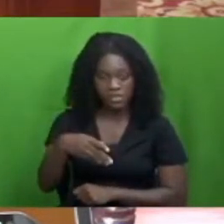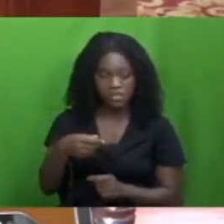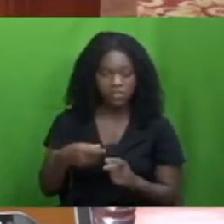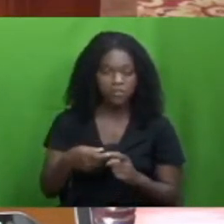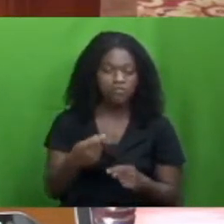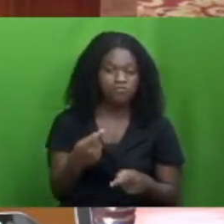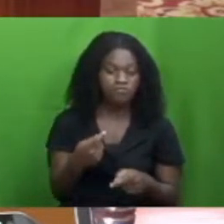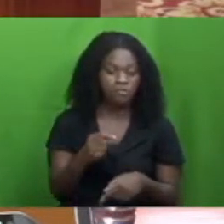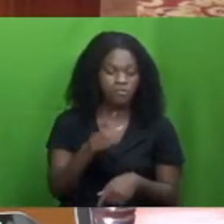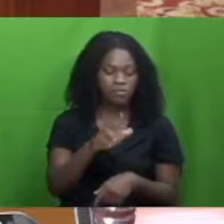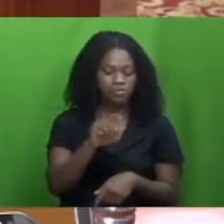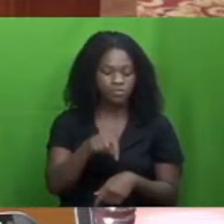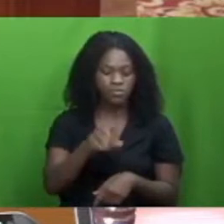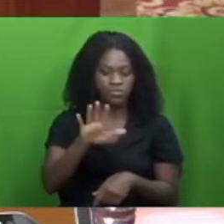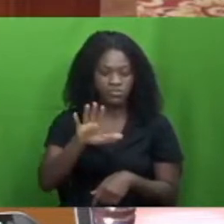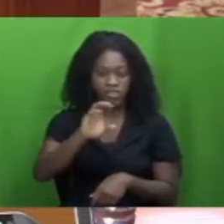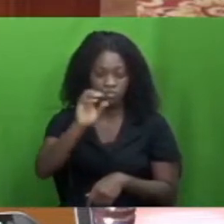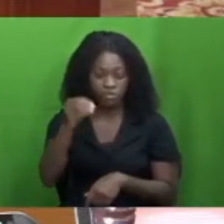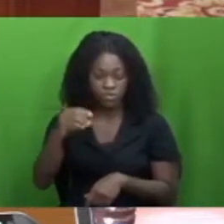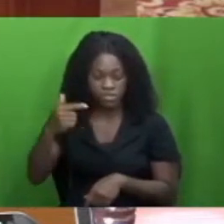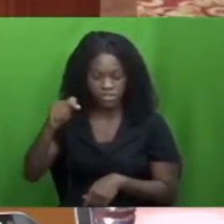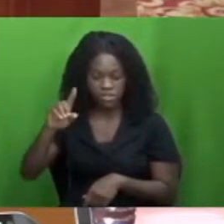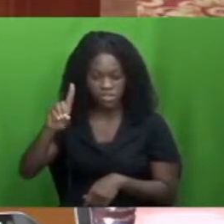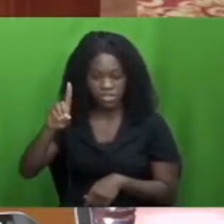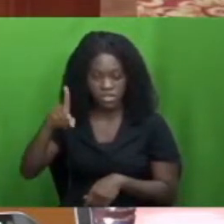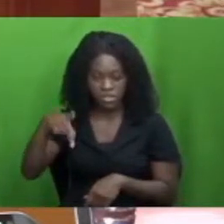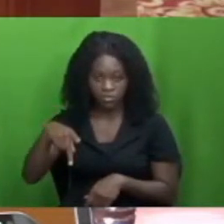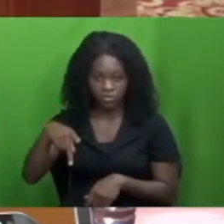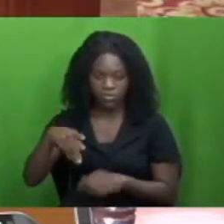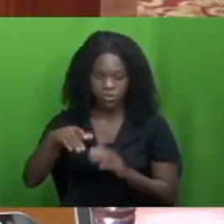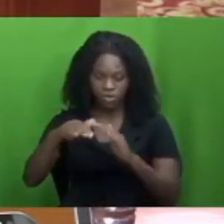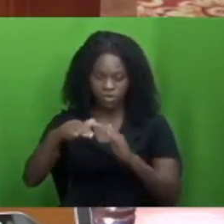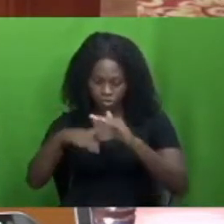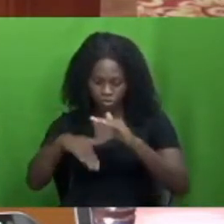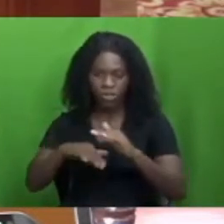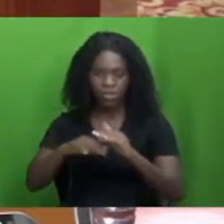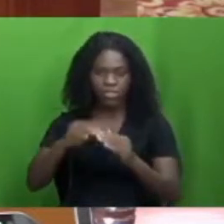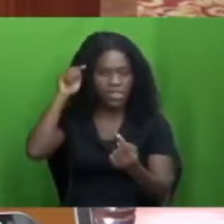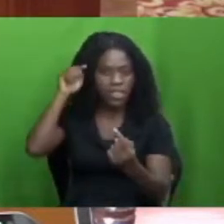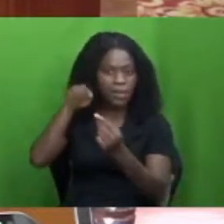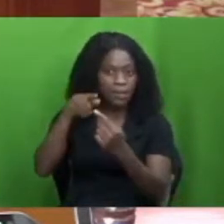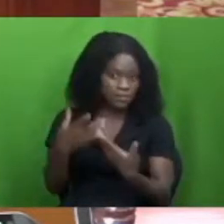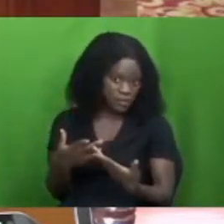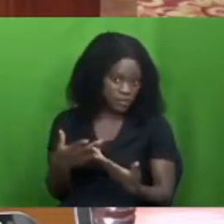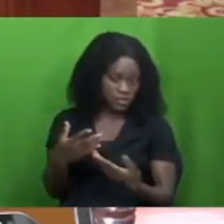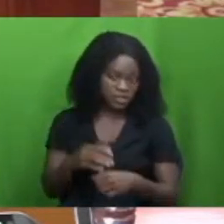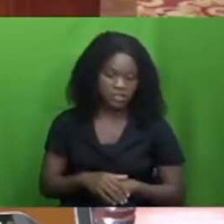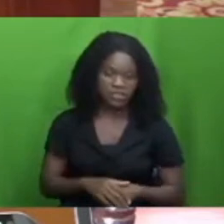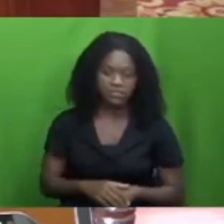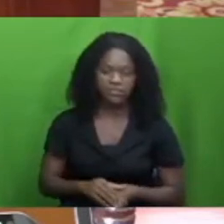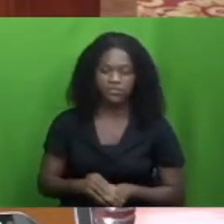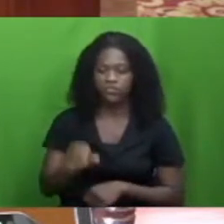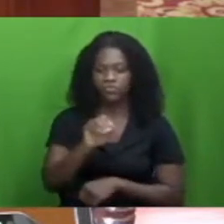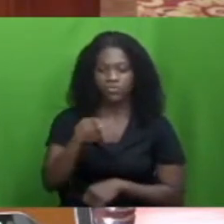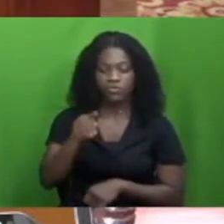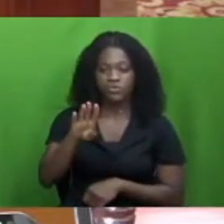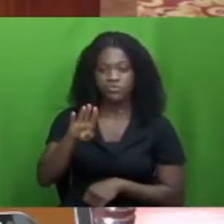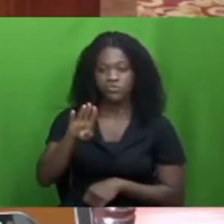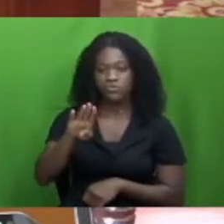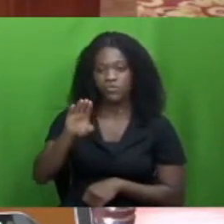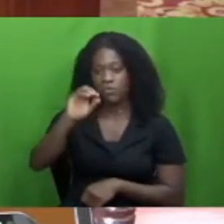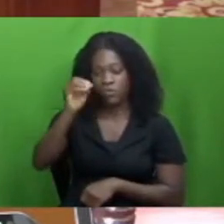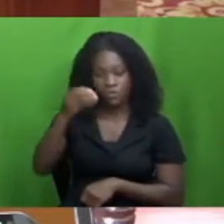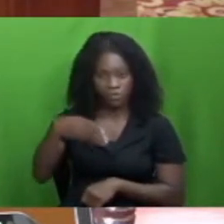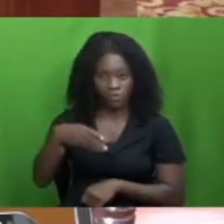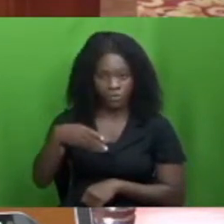from the 3.5% of GDP, lower than the initial target of a surplus of 0.7% of GDP